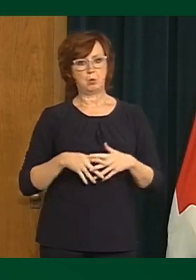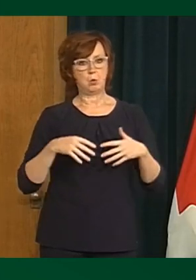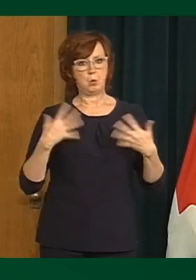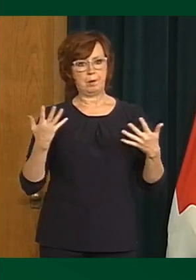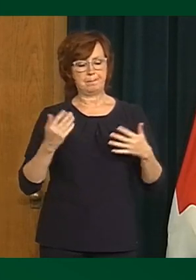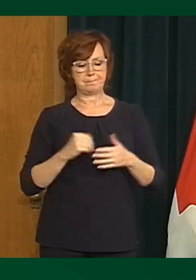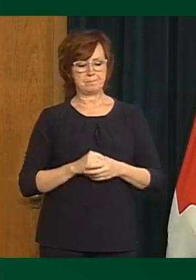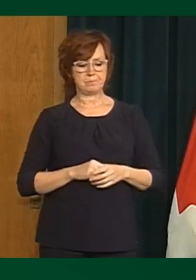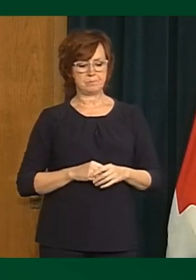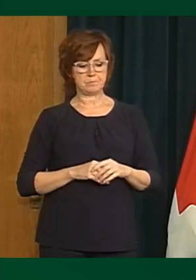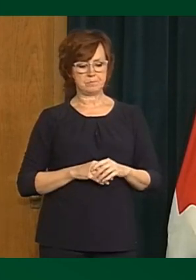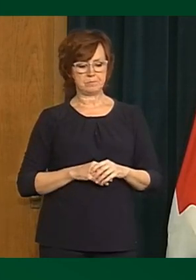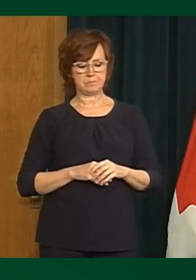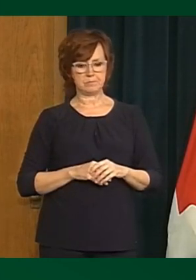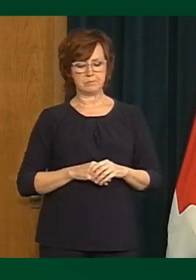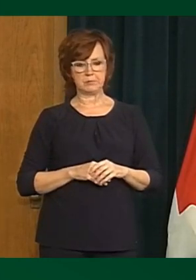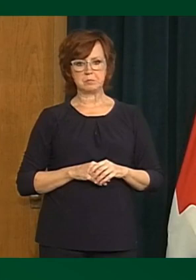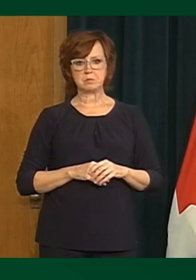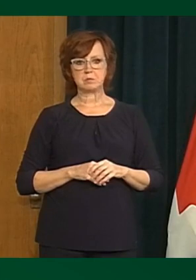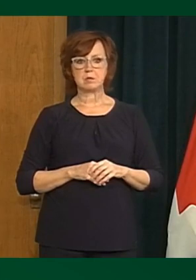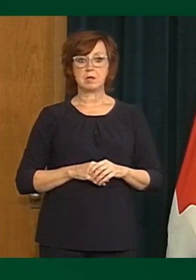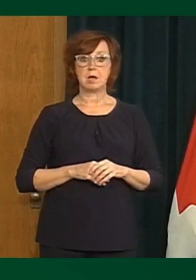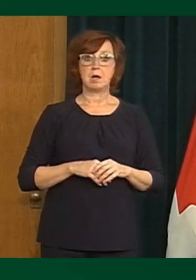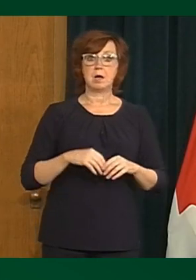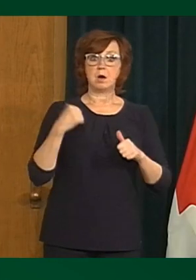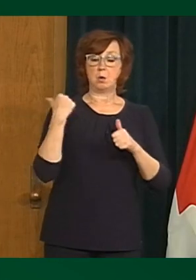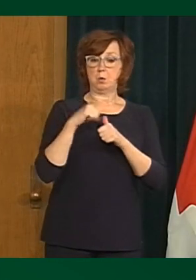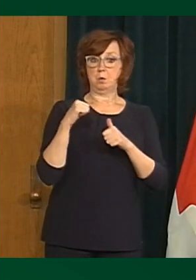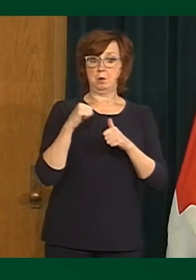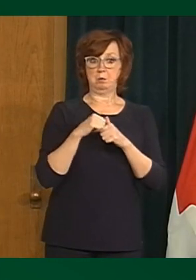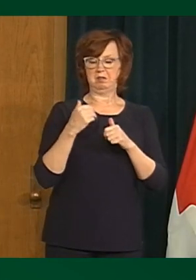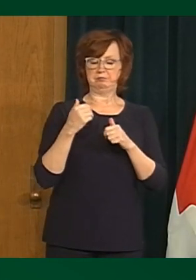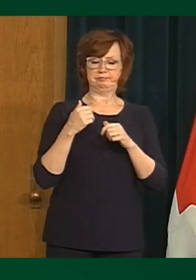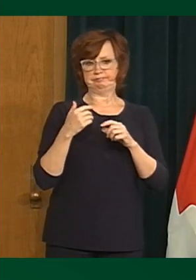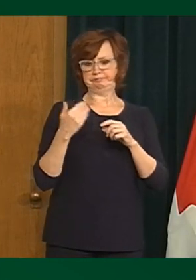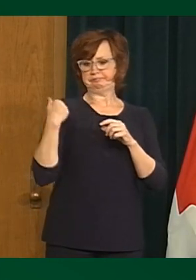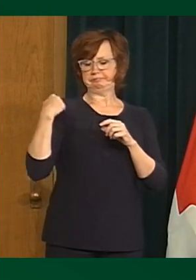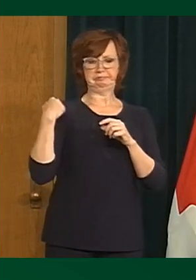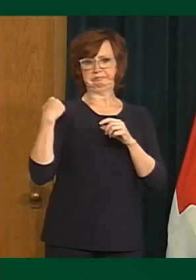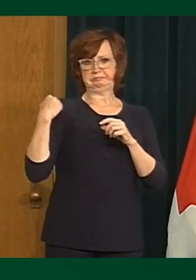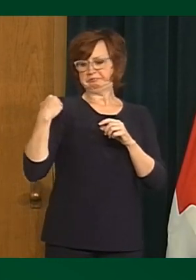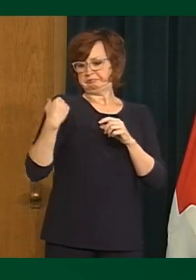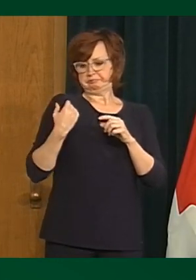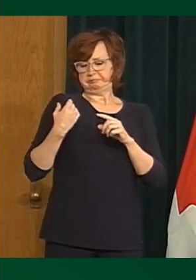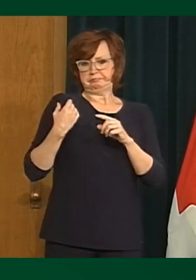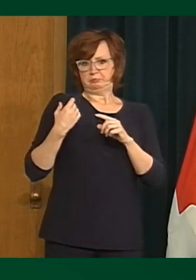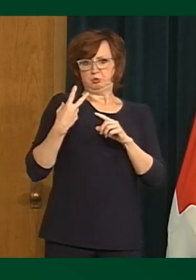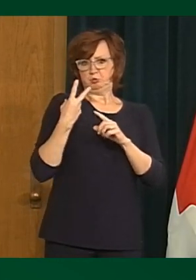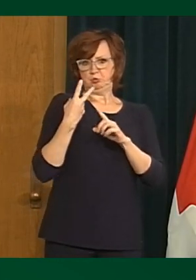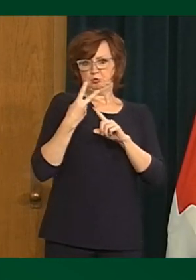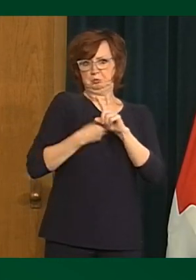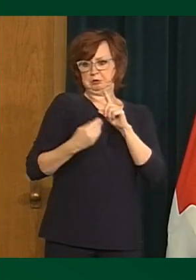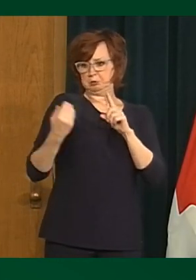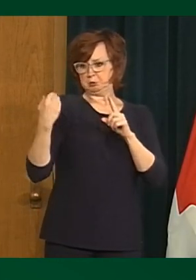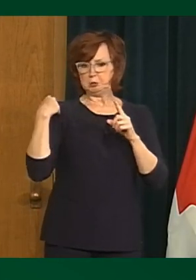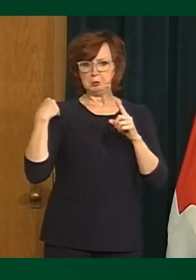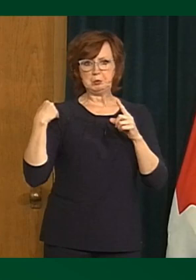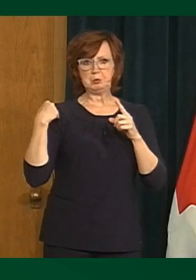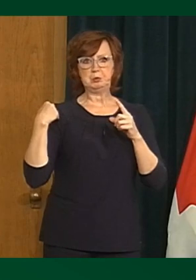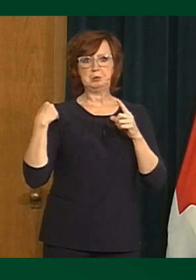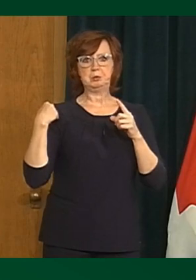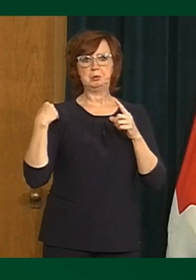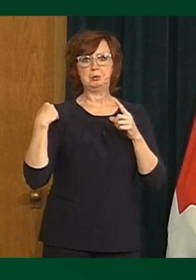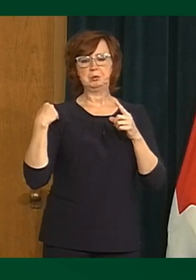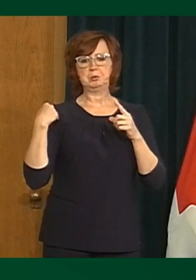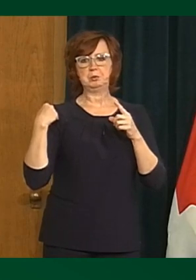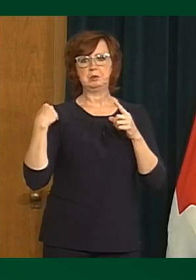I think we just like when grocery stores were open, you know, there was some good information